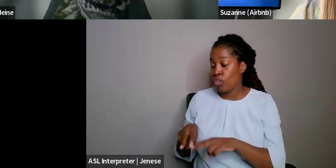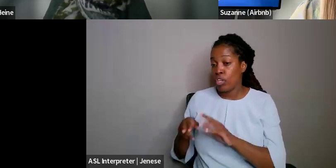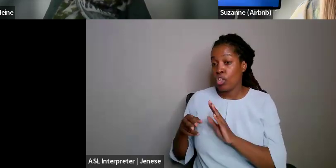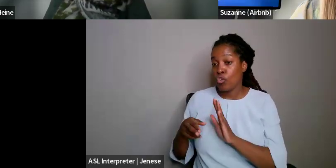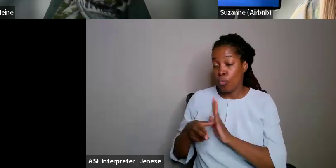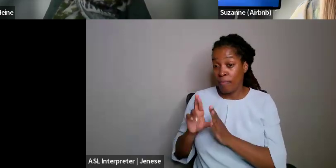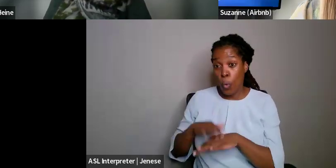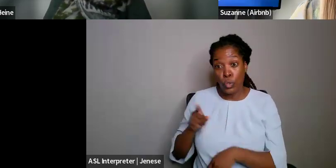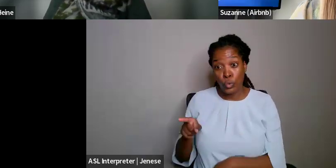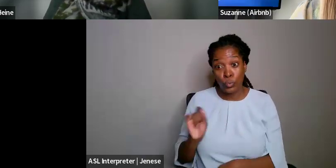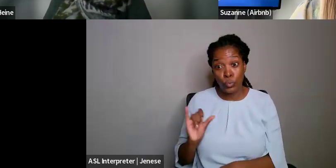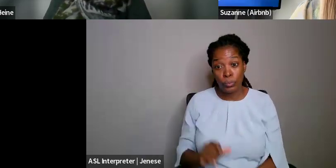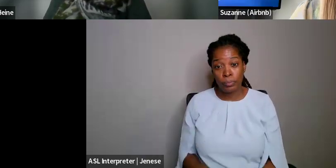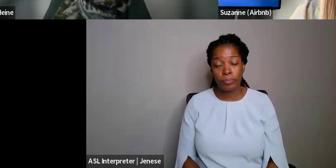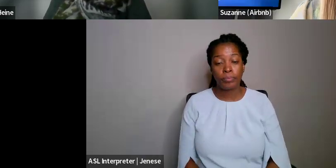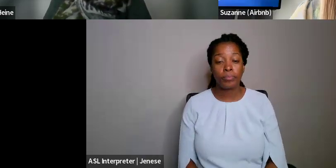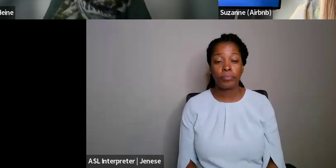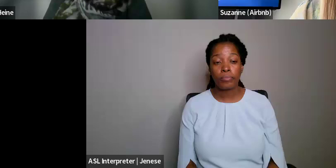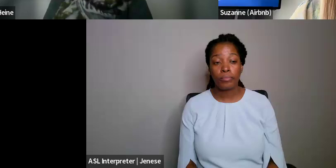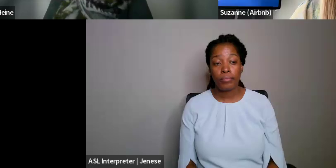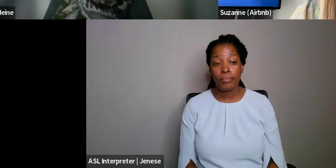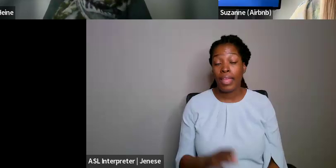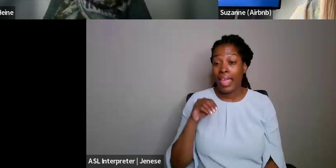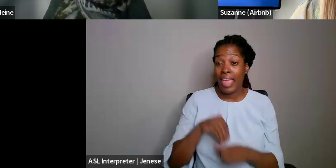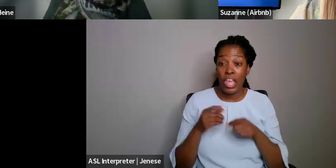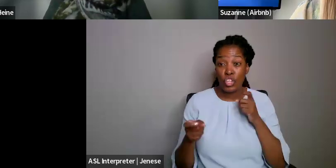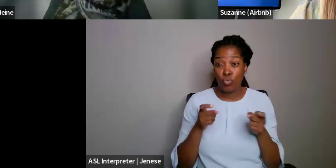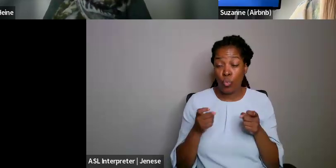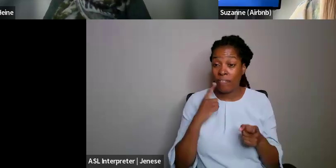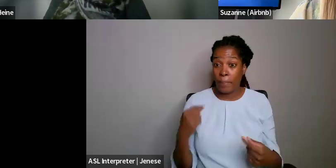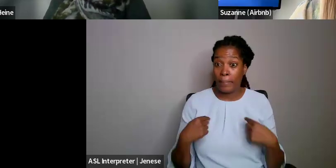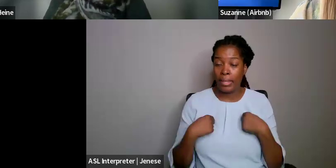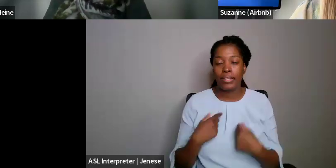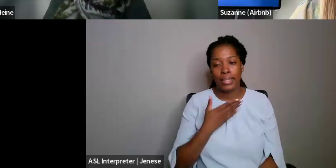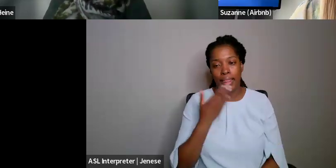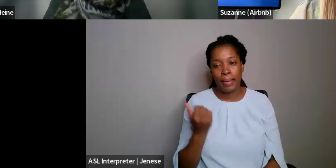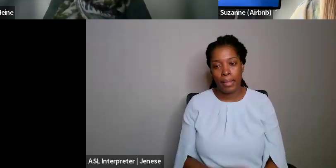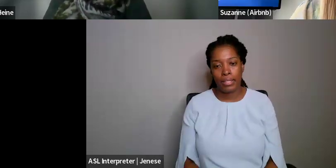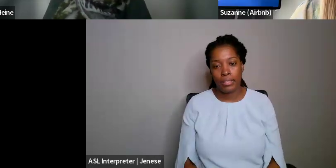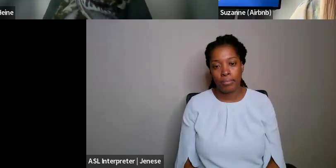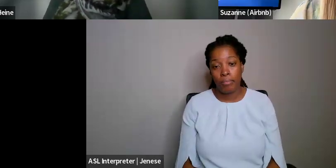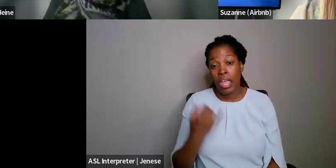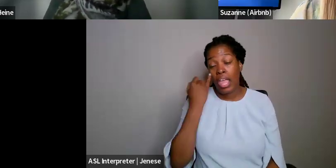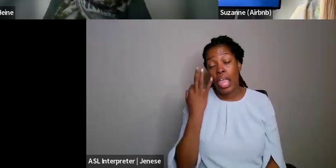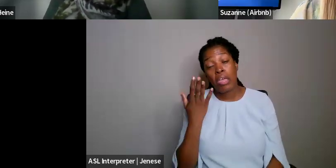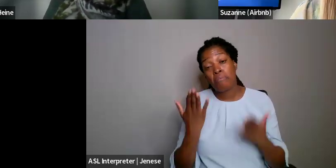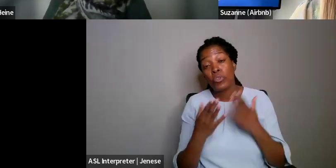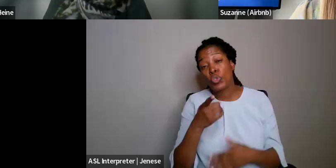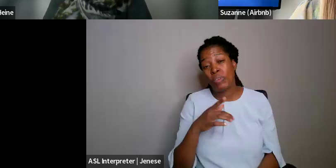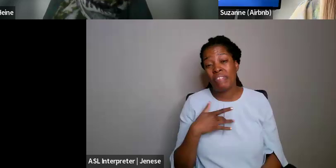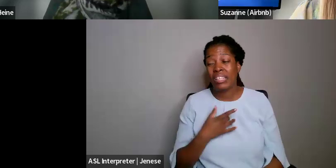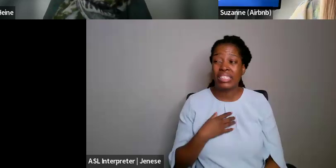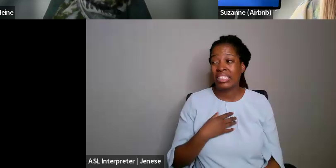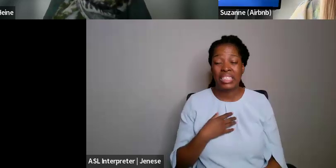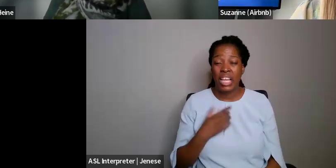yeah, so being in control for me is the absolute best. And you can also, if you don't feel like hosting this weekend, then you can close your